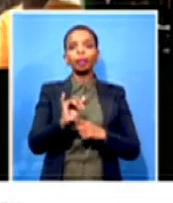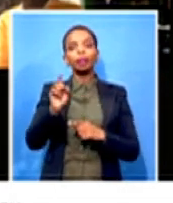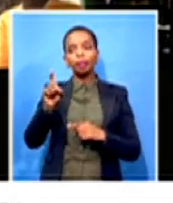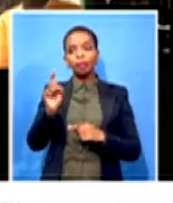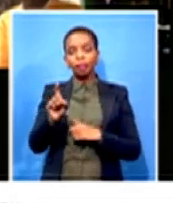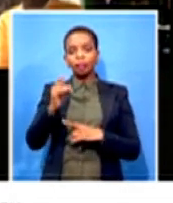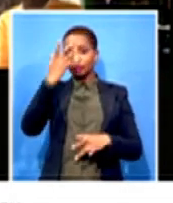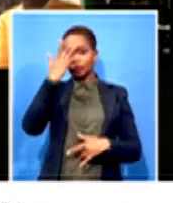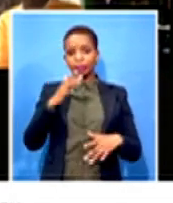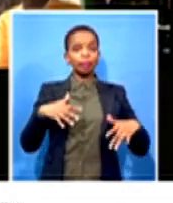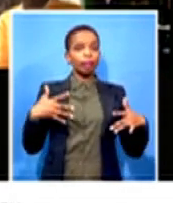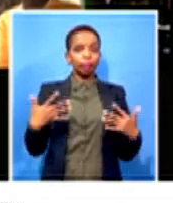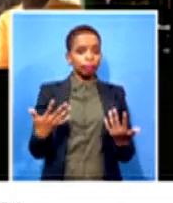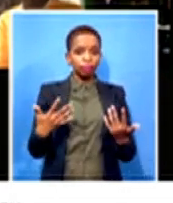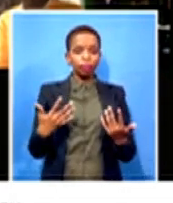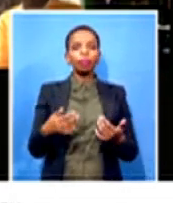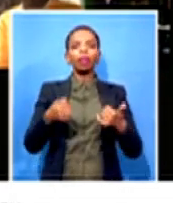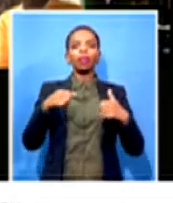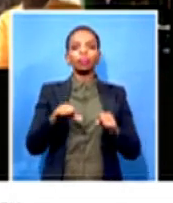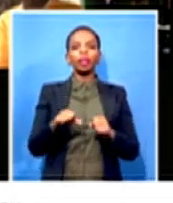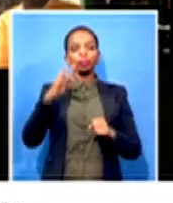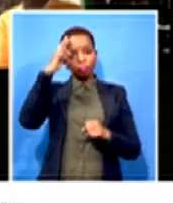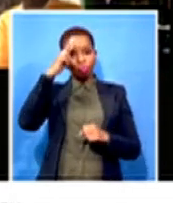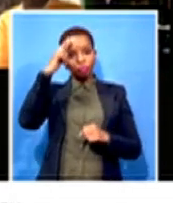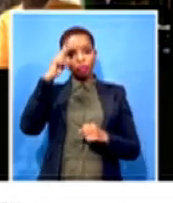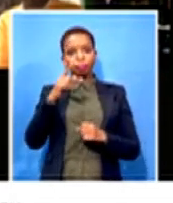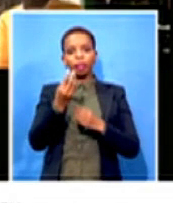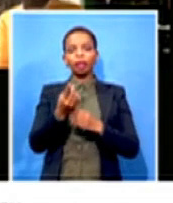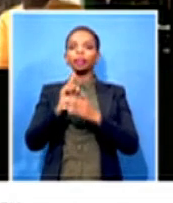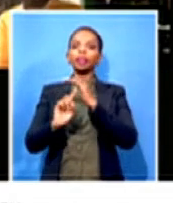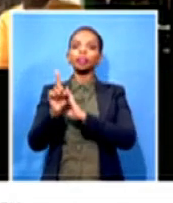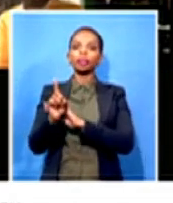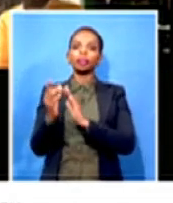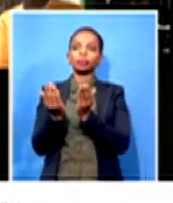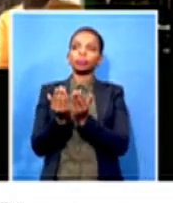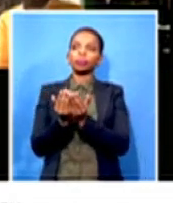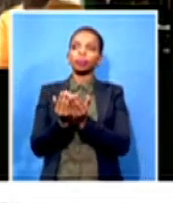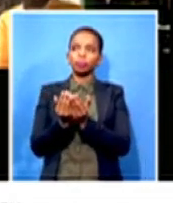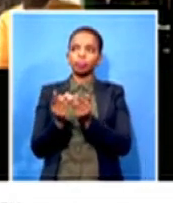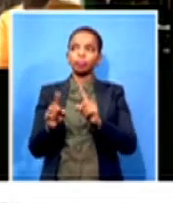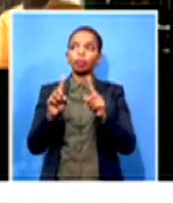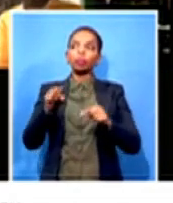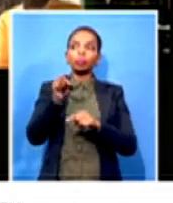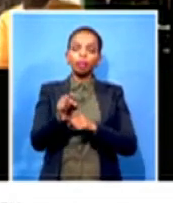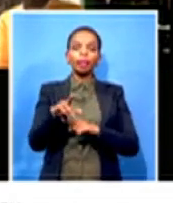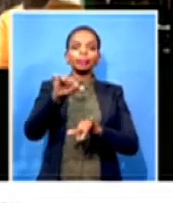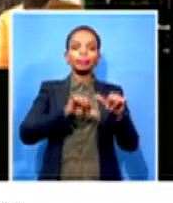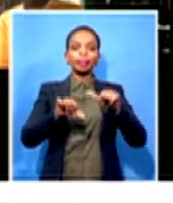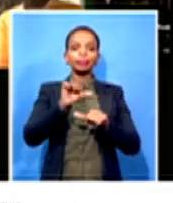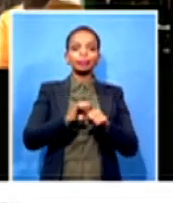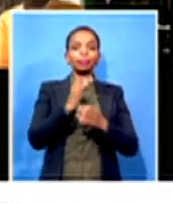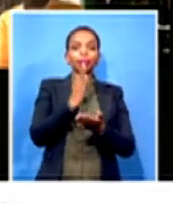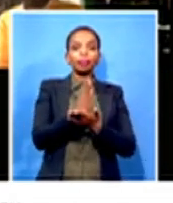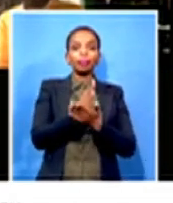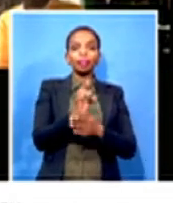this is not based on any hard scientific fact, but it would be reasonable for that child to be able to go to school. And this I would base from